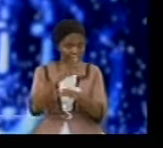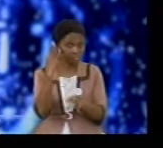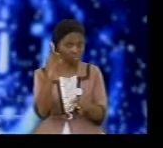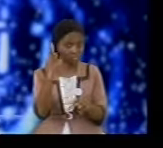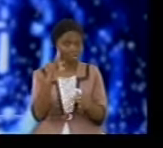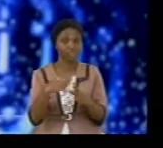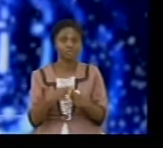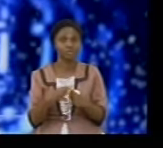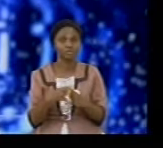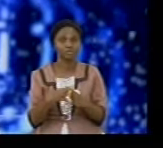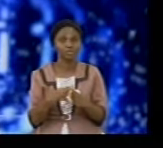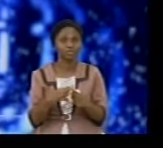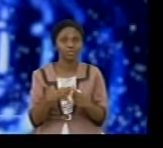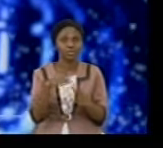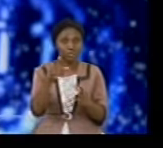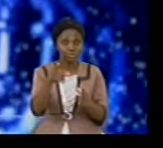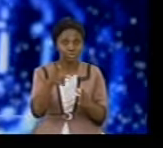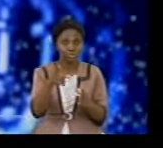began as a sinner.